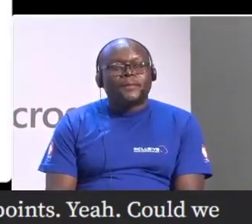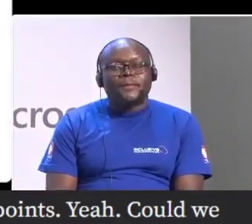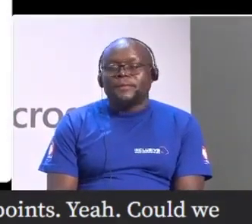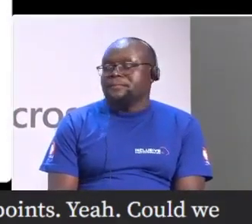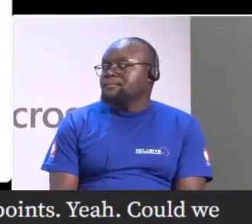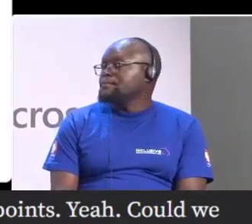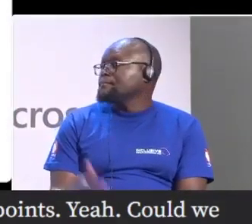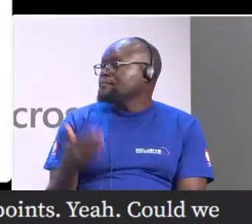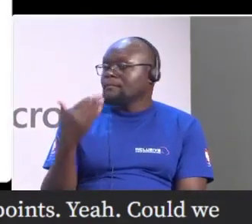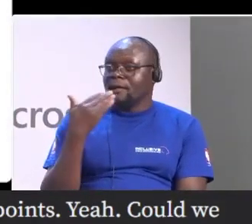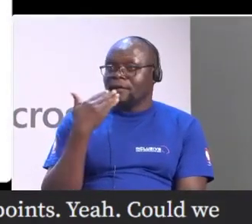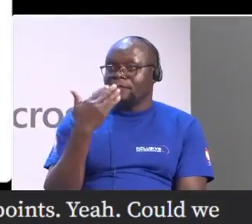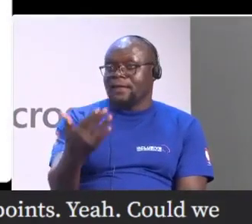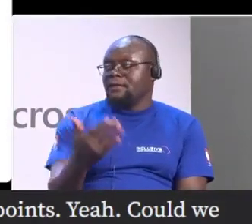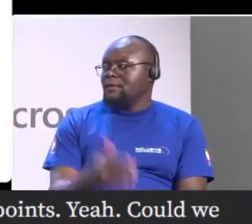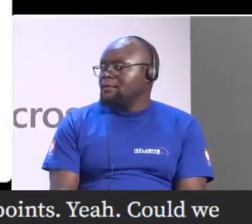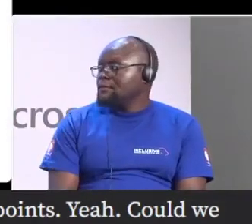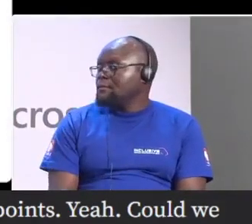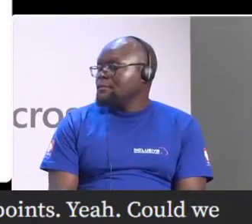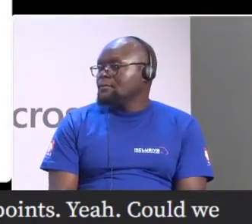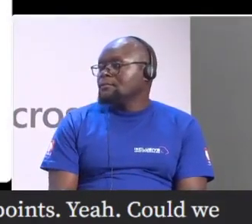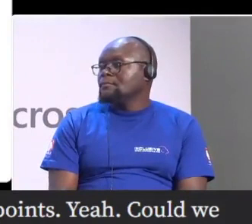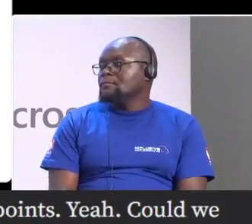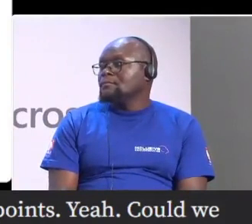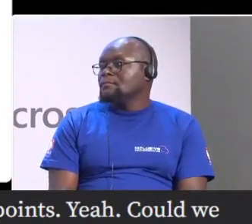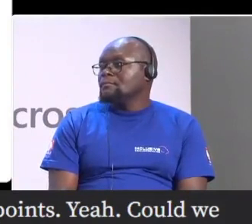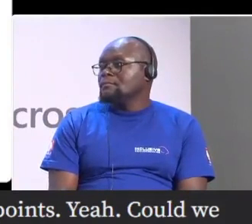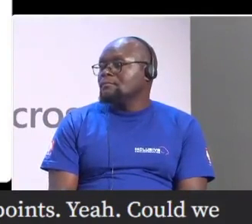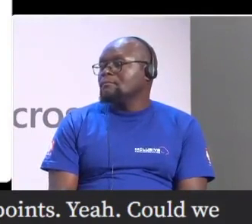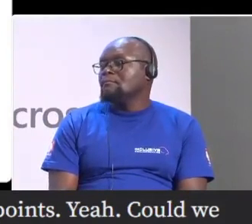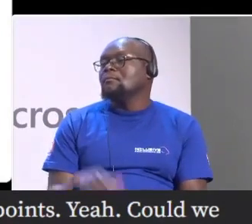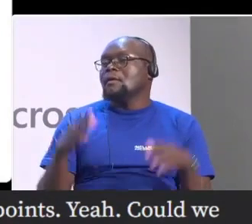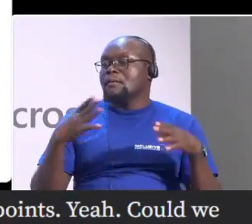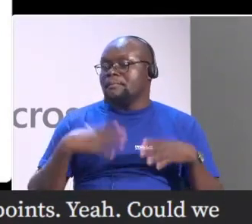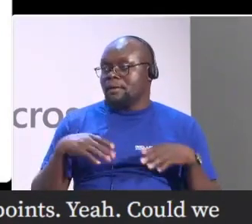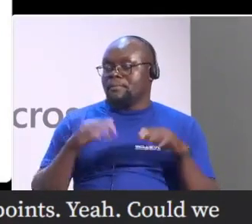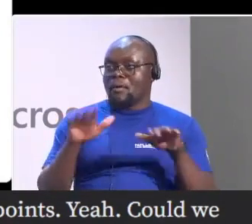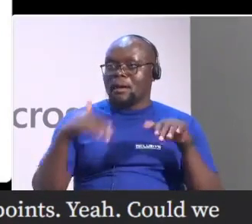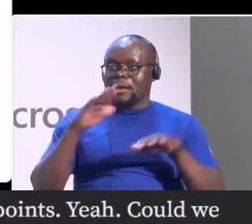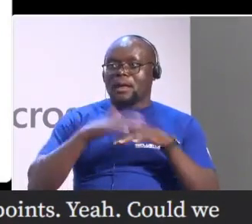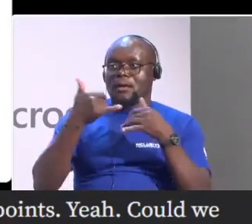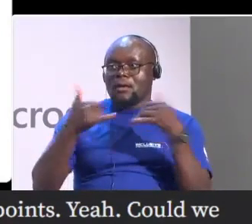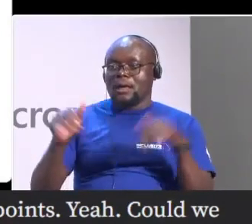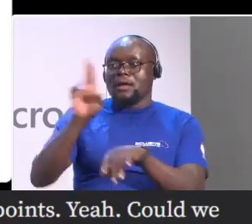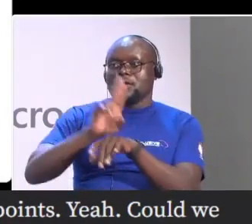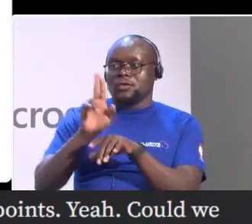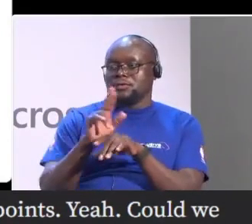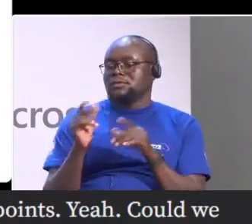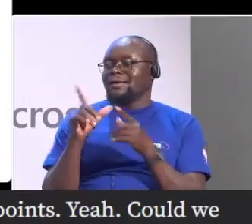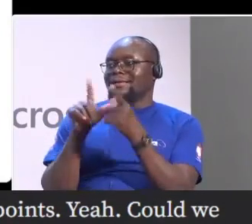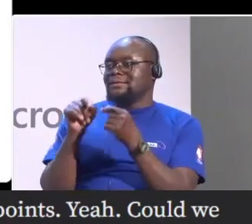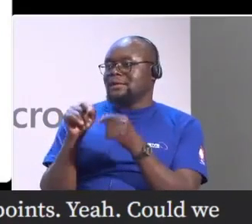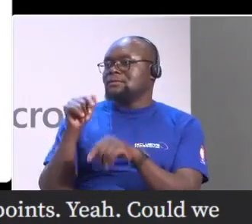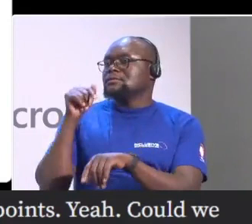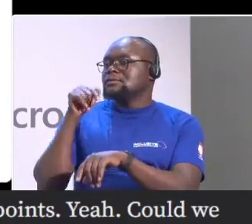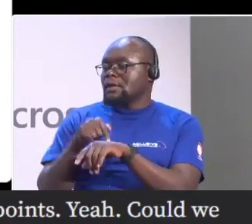Thank you. So what do the people in the audience and the people online, please use the chat. We do get those sent to